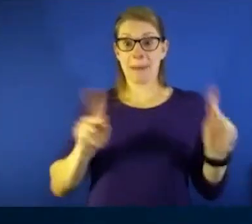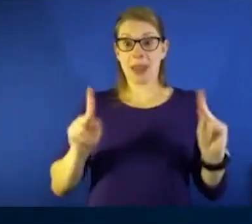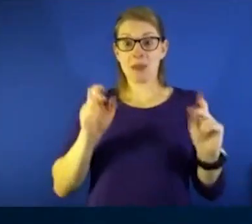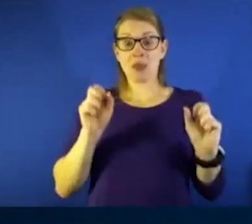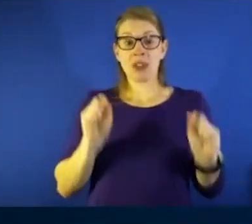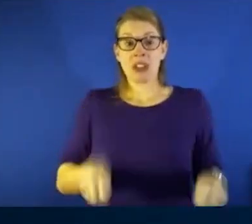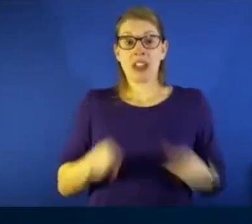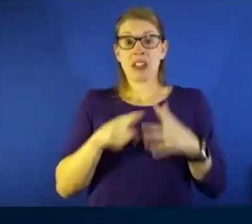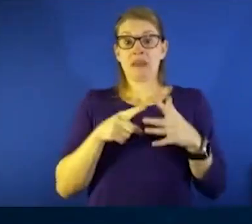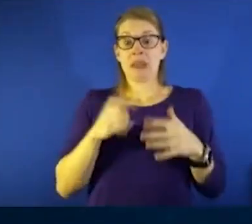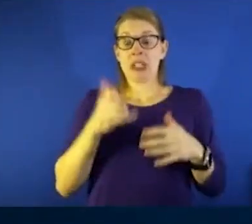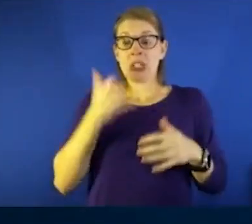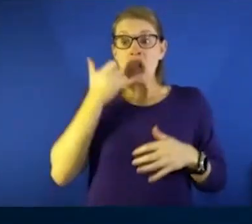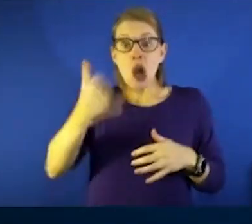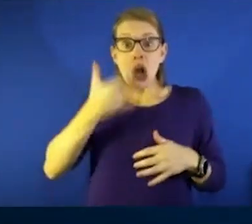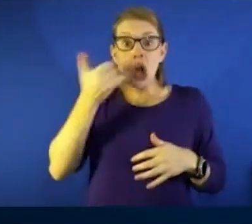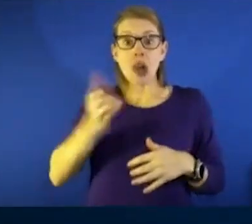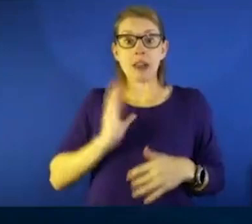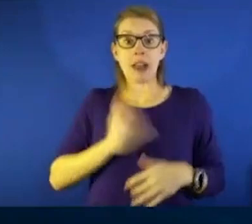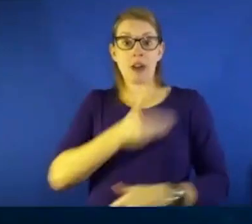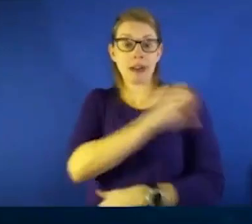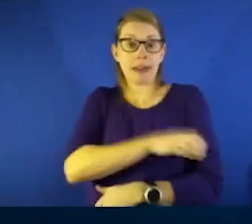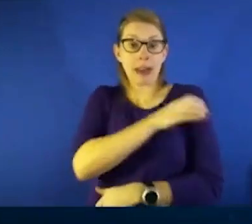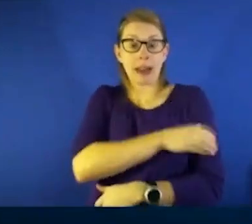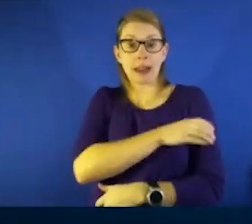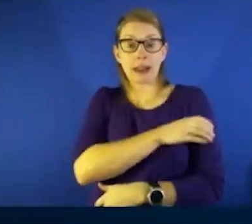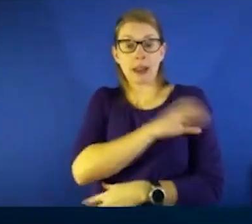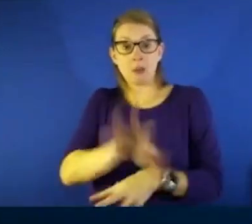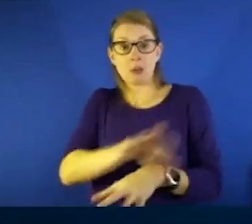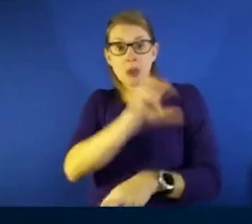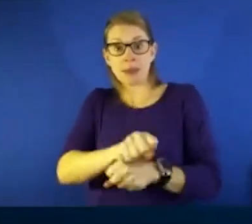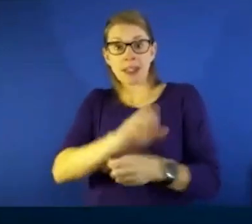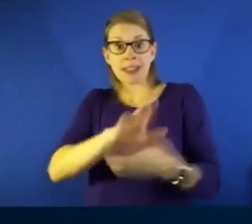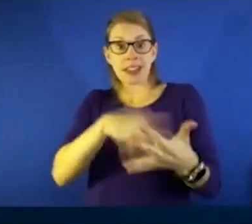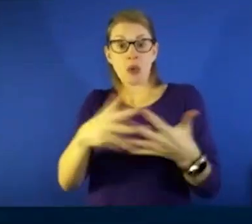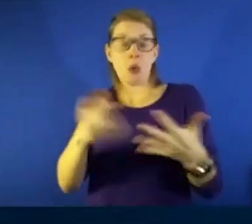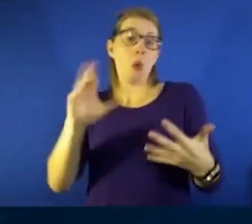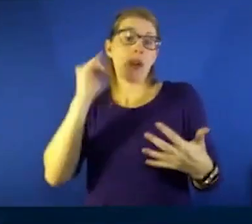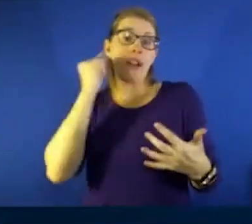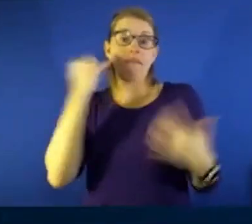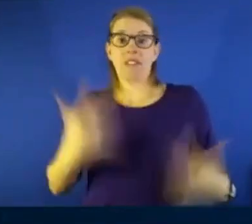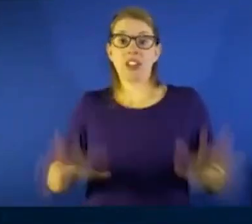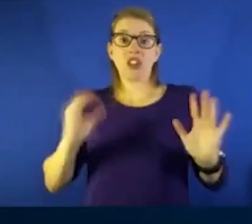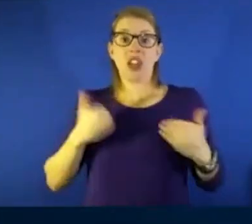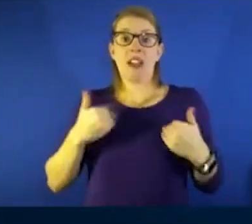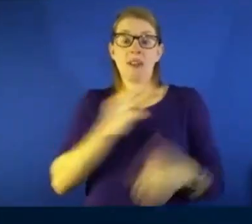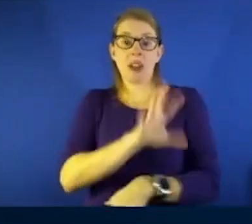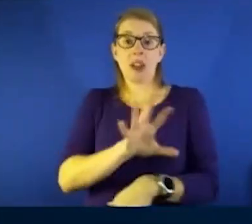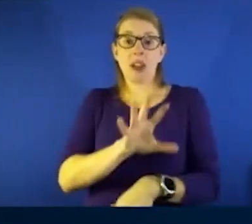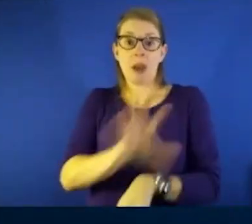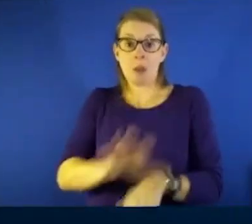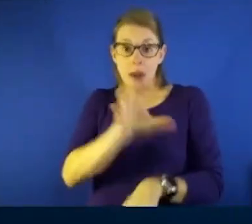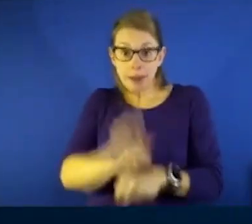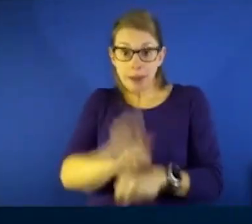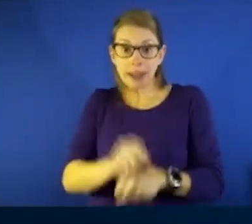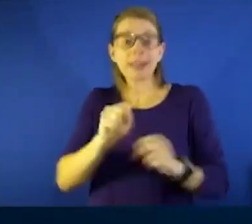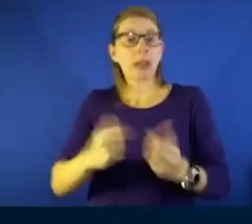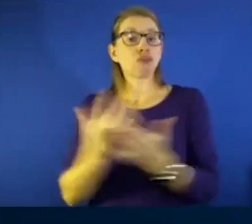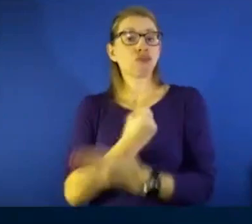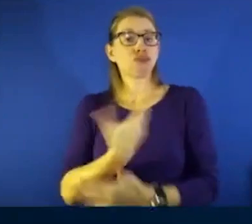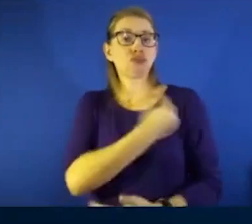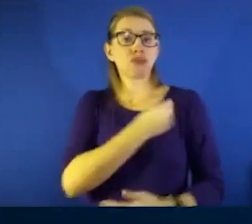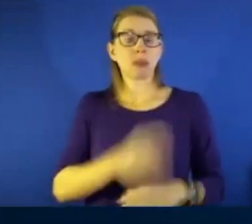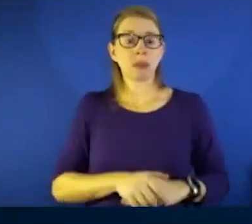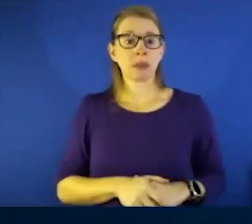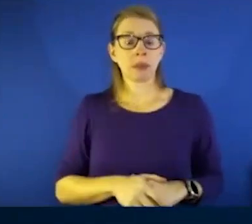call into our clinics and get an appointment scheduled, or if they already have an appointment scheduled, they'll be able to get their vaccine. And for the bigger clinics next Friday